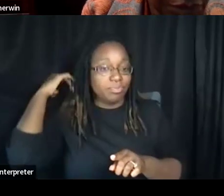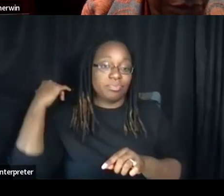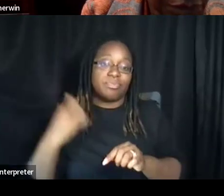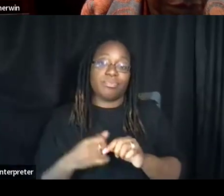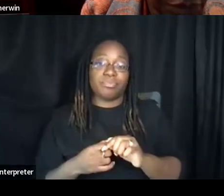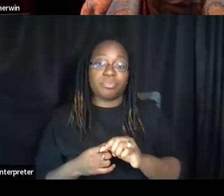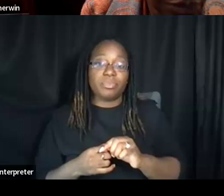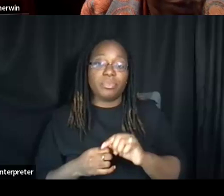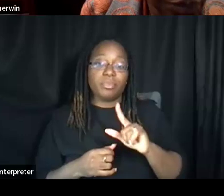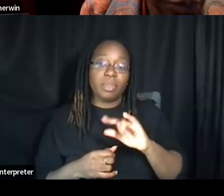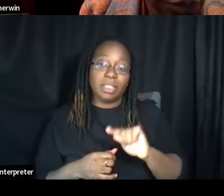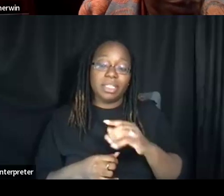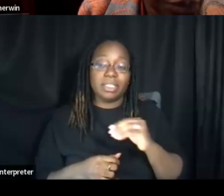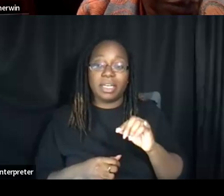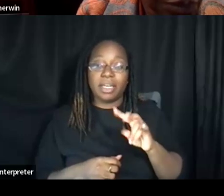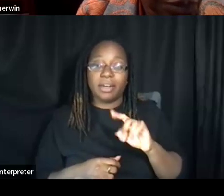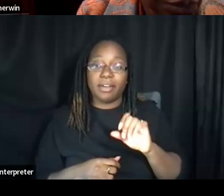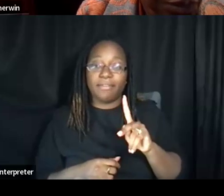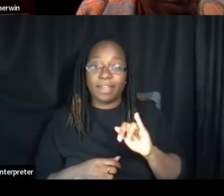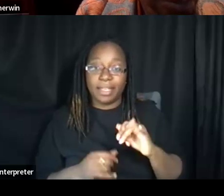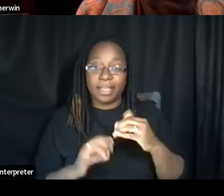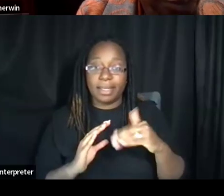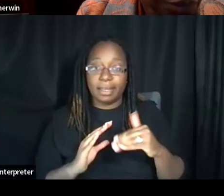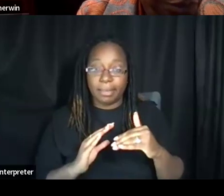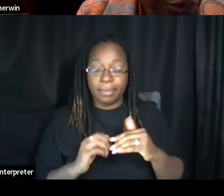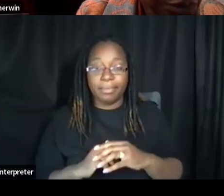both Liz's and Vicky's email addresses